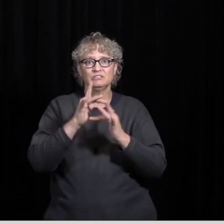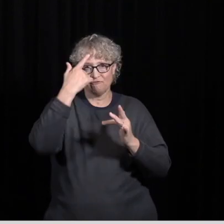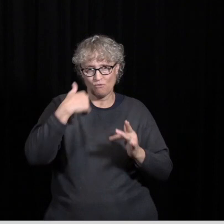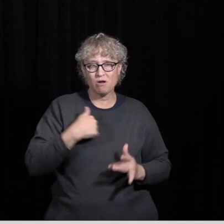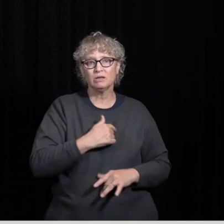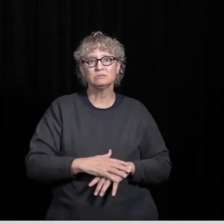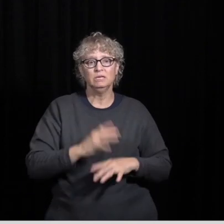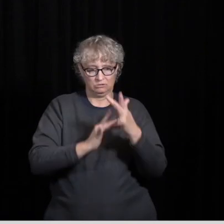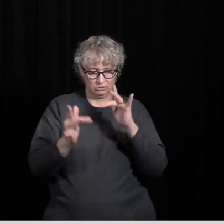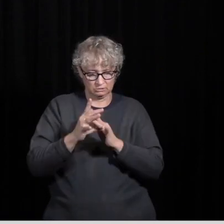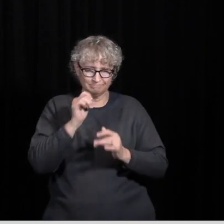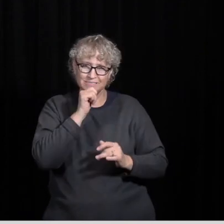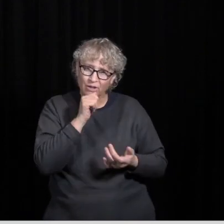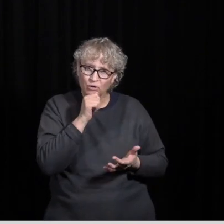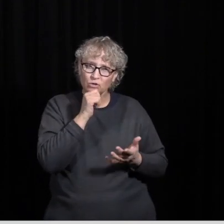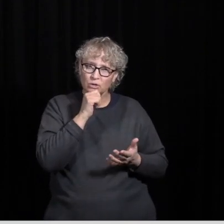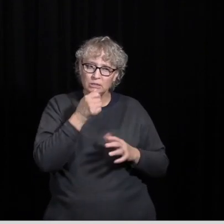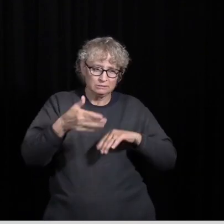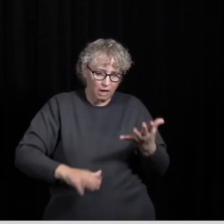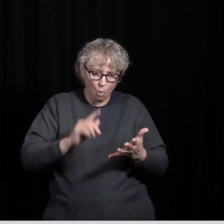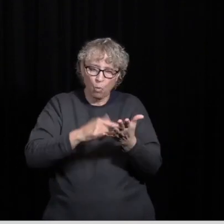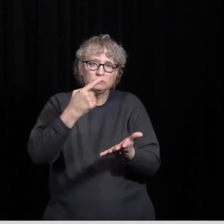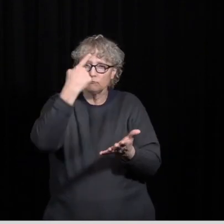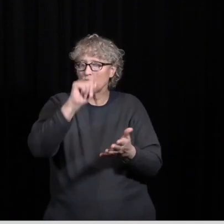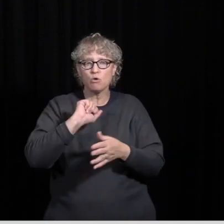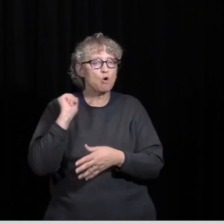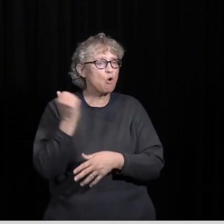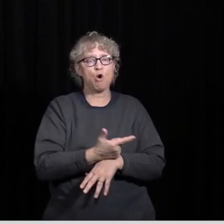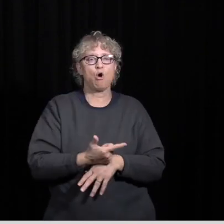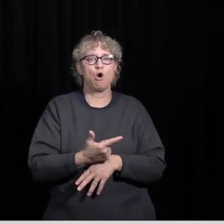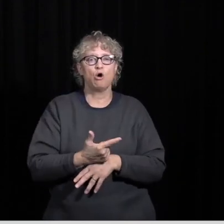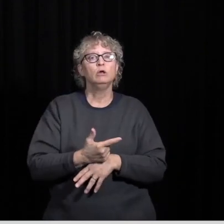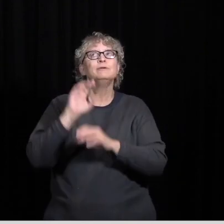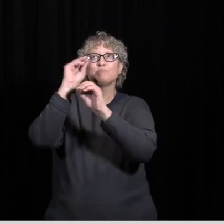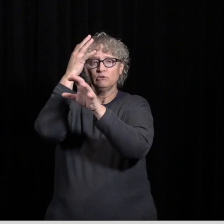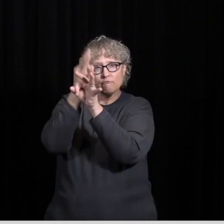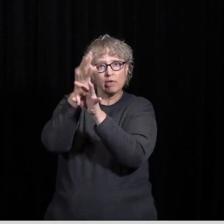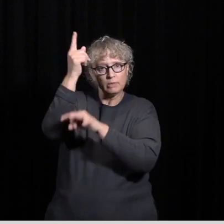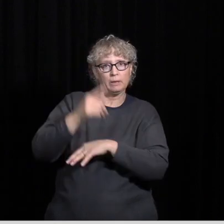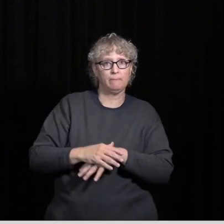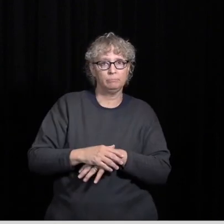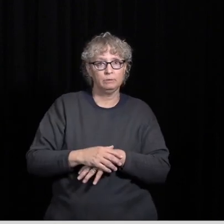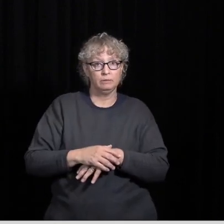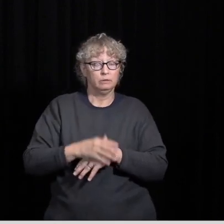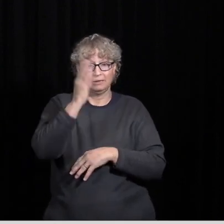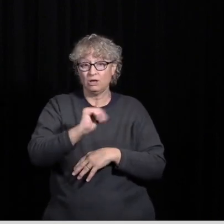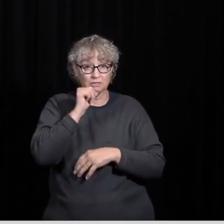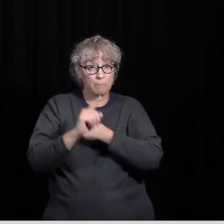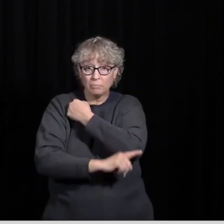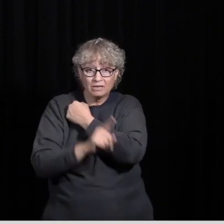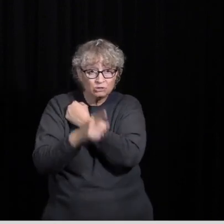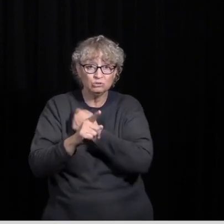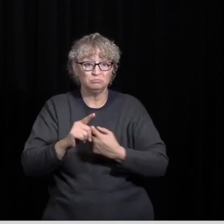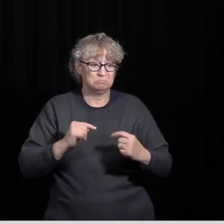suffered and died once for all, for everybody who put their faith in him. God's not punishing you when you experience pain in your life.